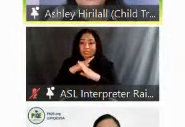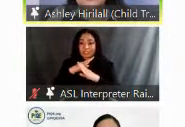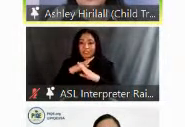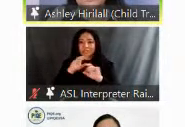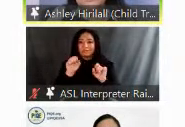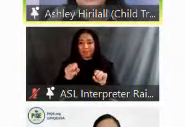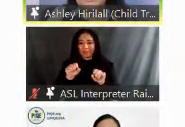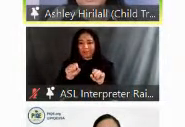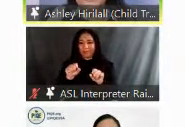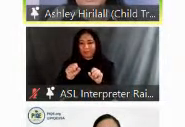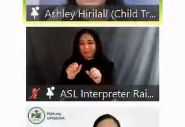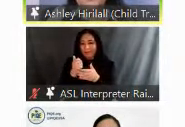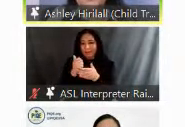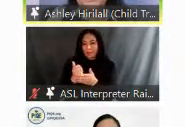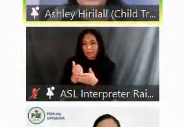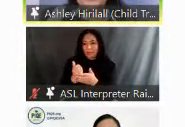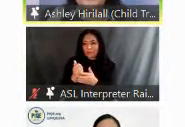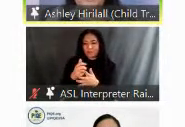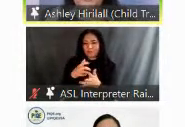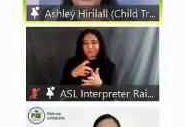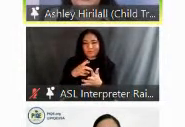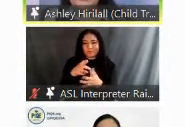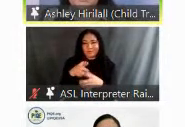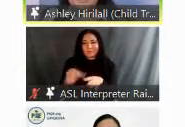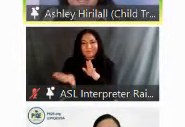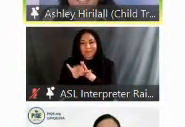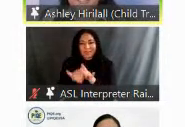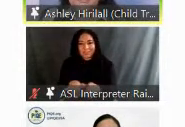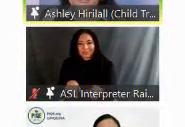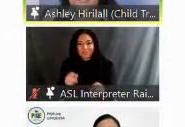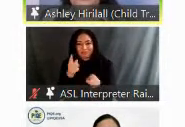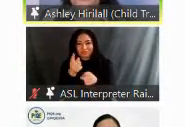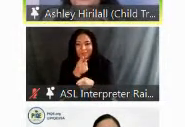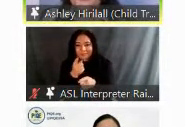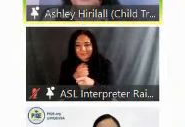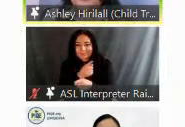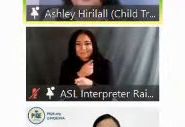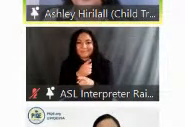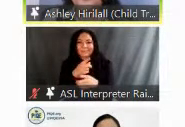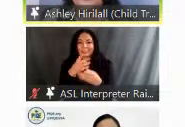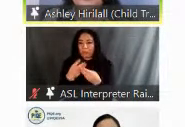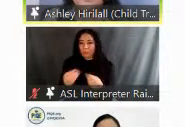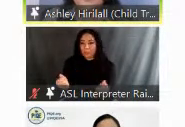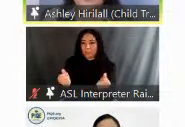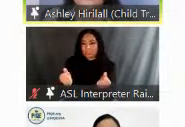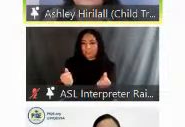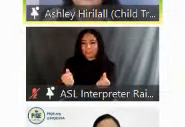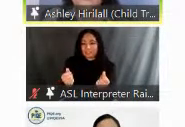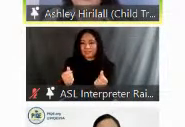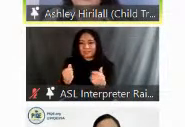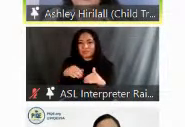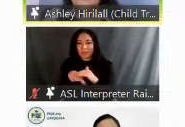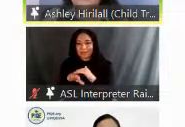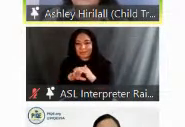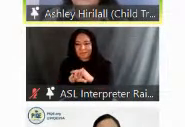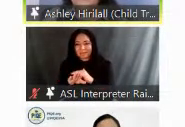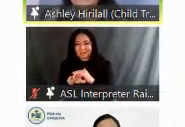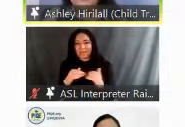size solutions that are needed in order to increase access equitably. And